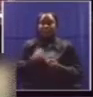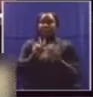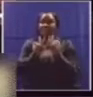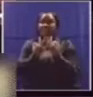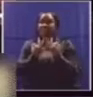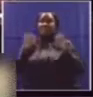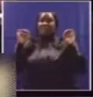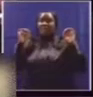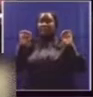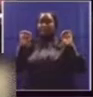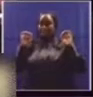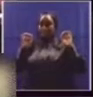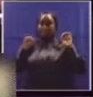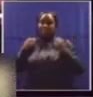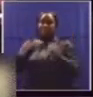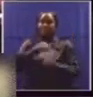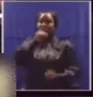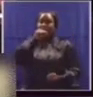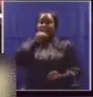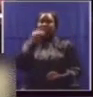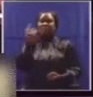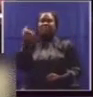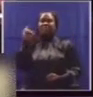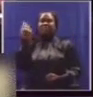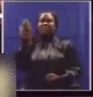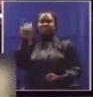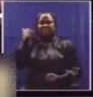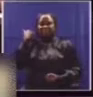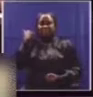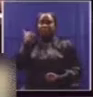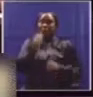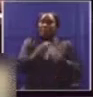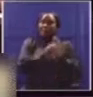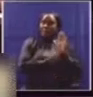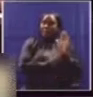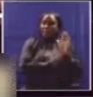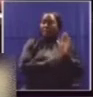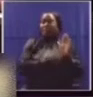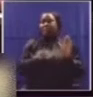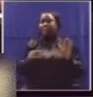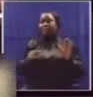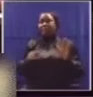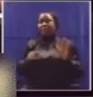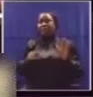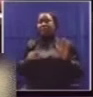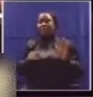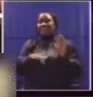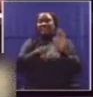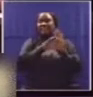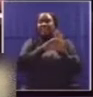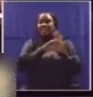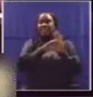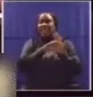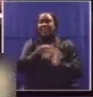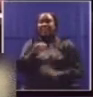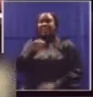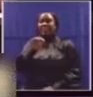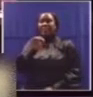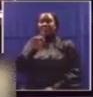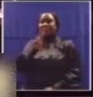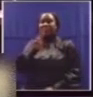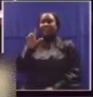we adopted our constitution in 1996 in this very house, we included in section 27 of the Bill of Rights a clause